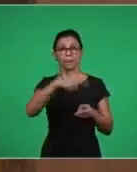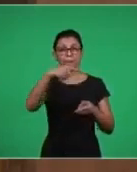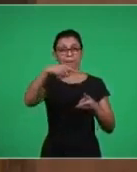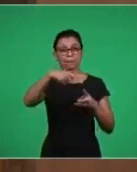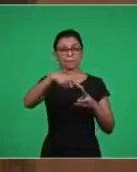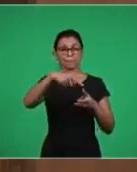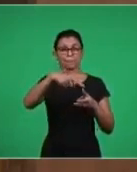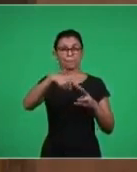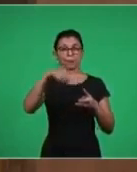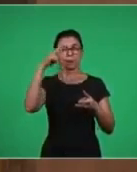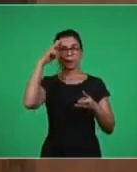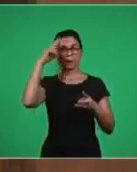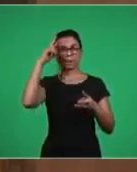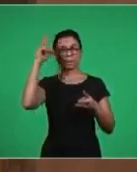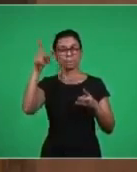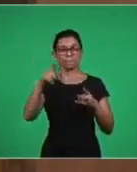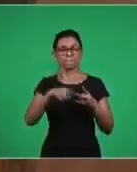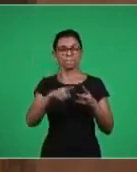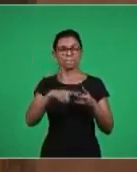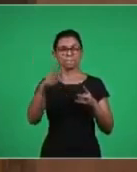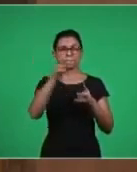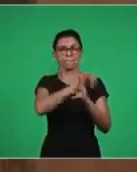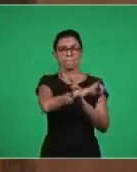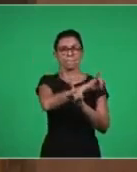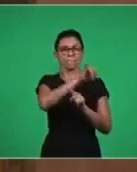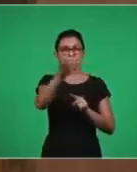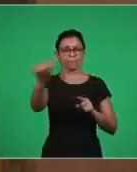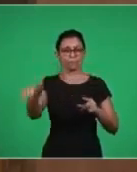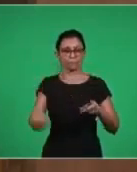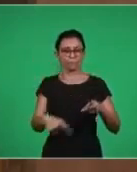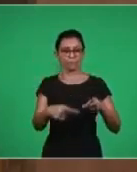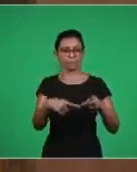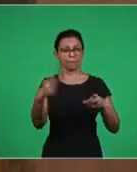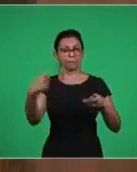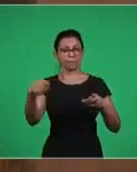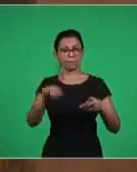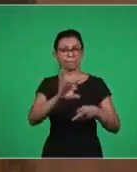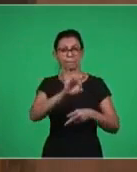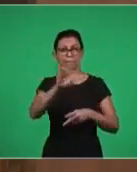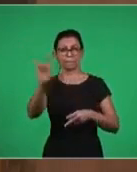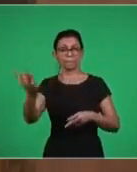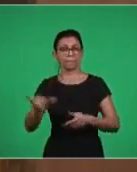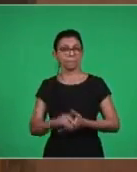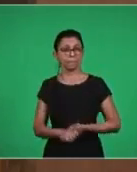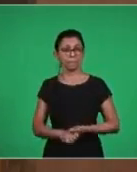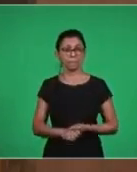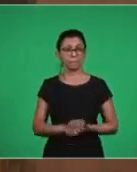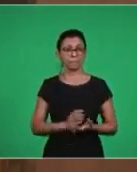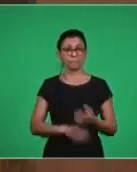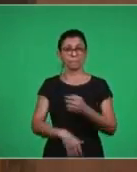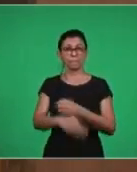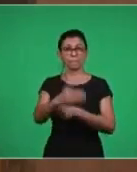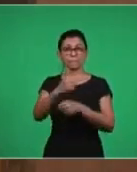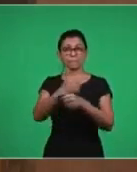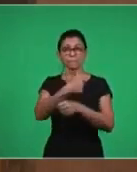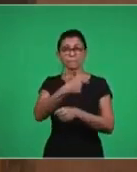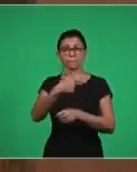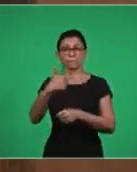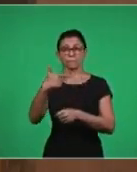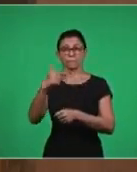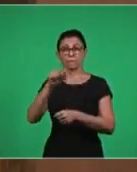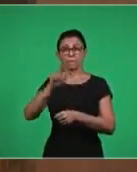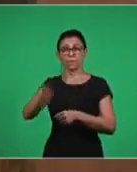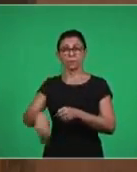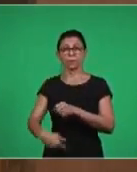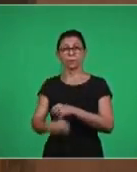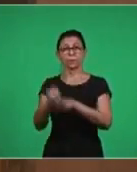is what answers to our need, to the need of each one. So now pay attention. Jesus told a parable 2,000 years